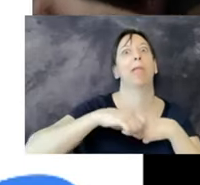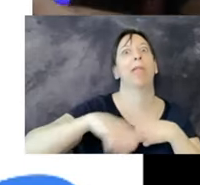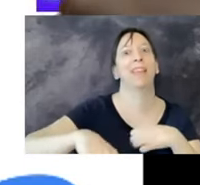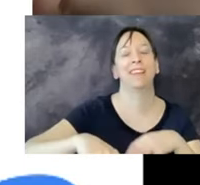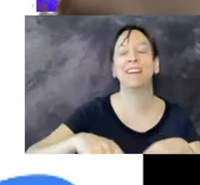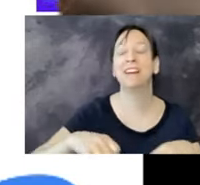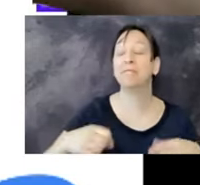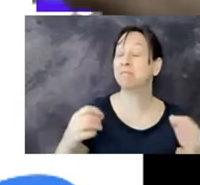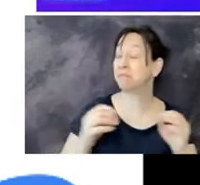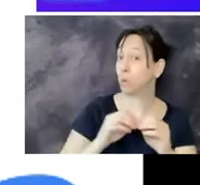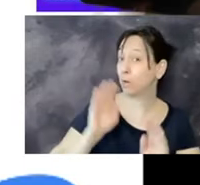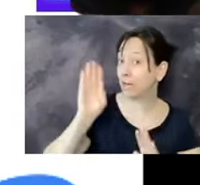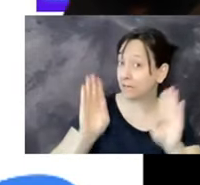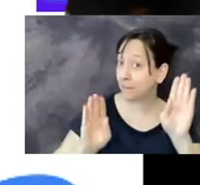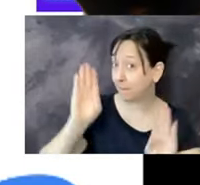hands up?